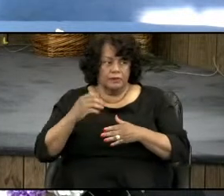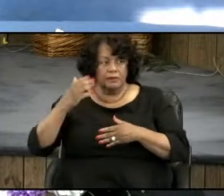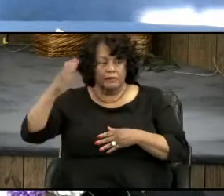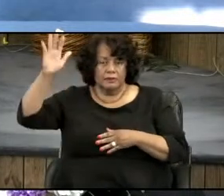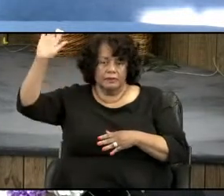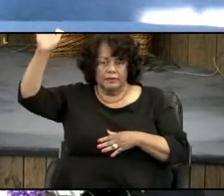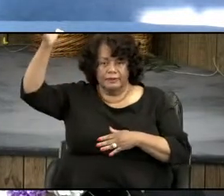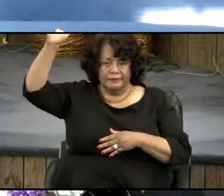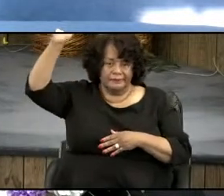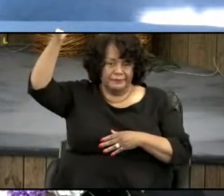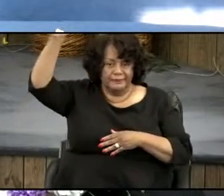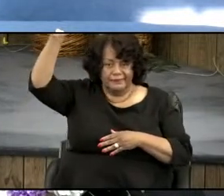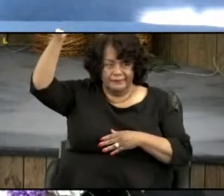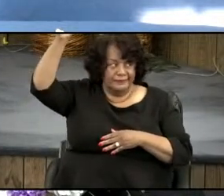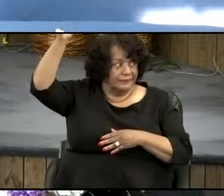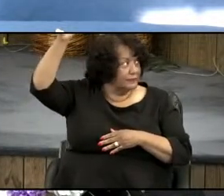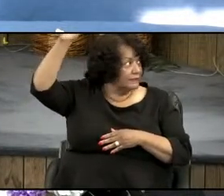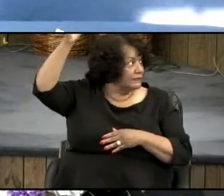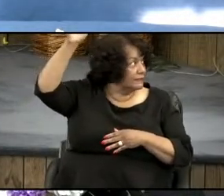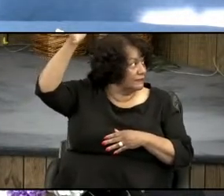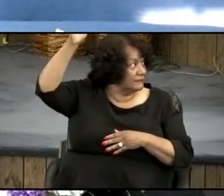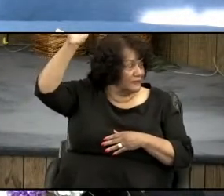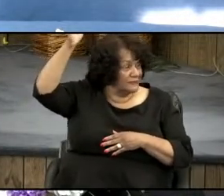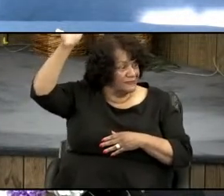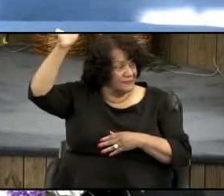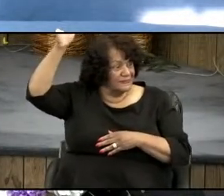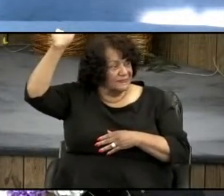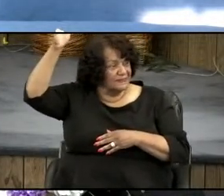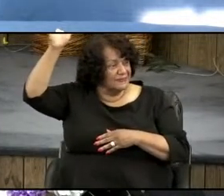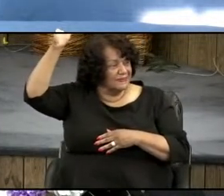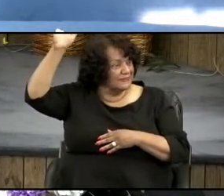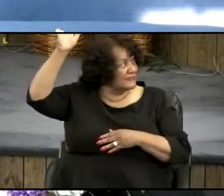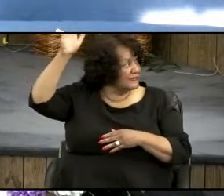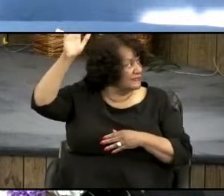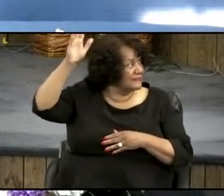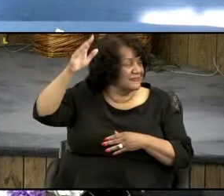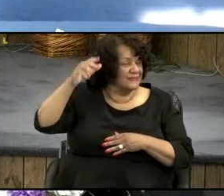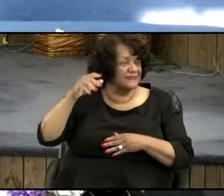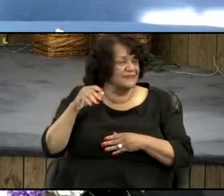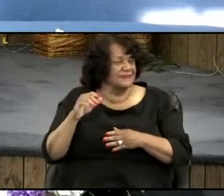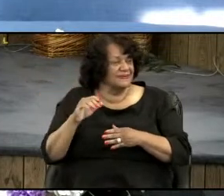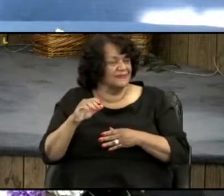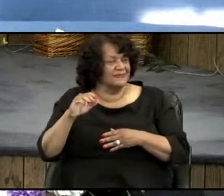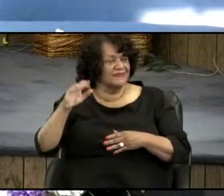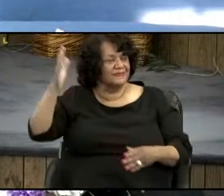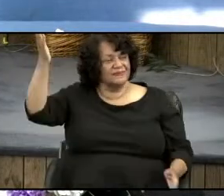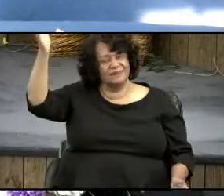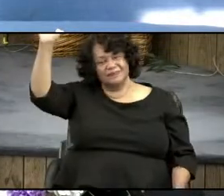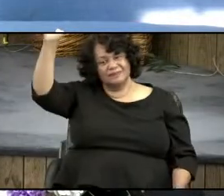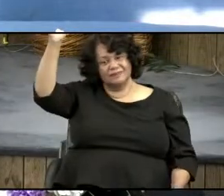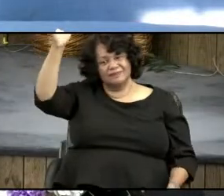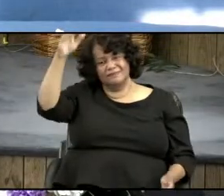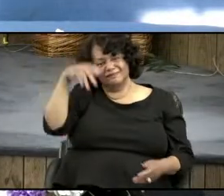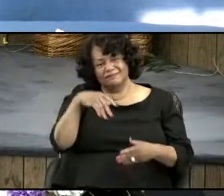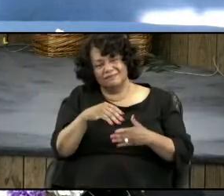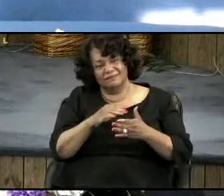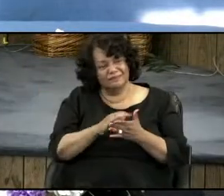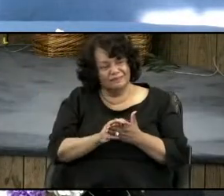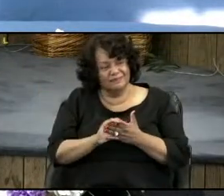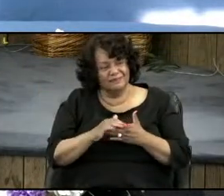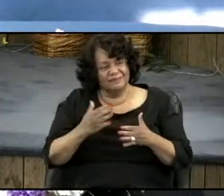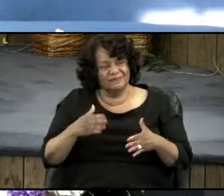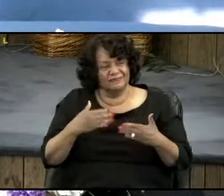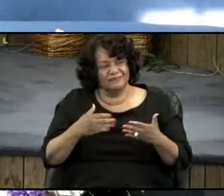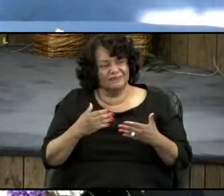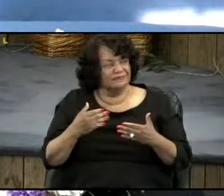anybody born in June? Happy birthday. I know Elder Parker, happy birthday to you a couple of days ago. All right, all